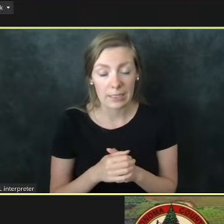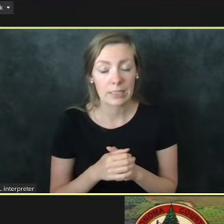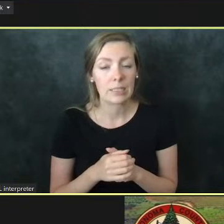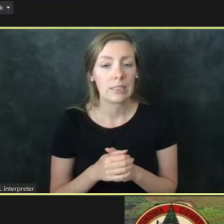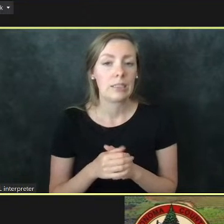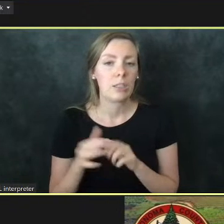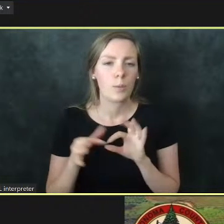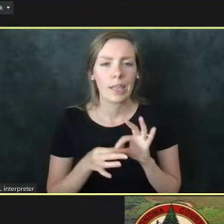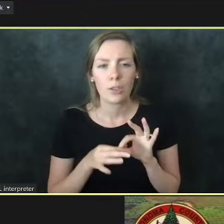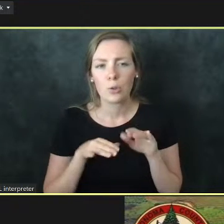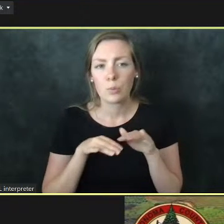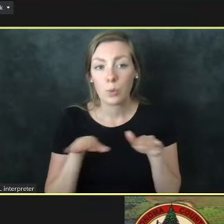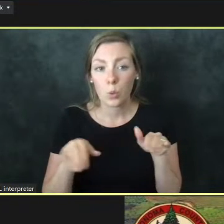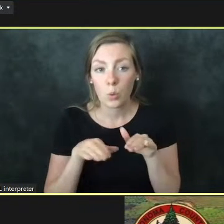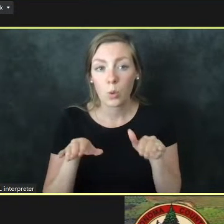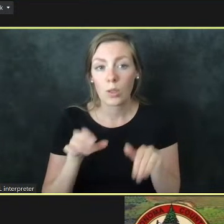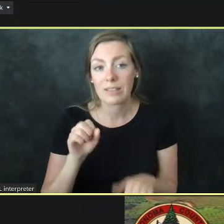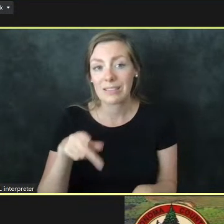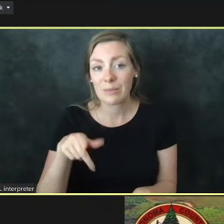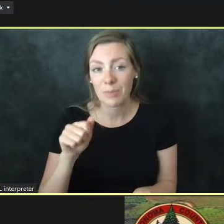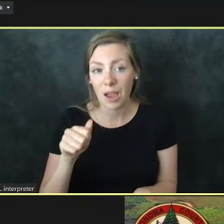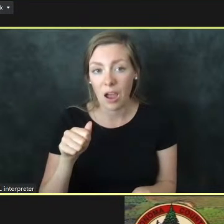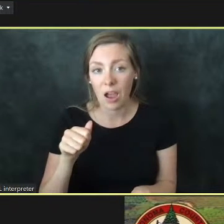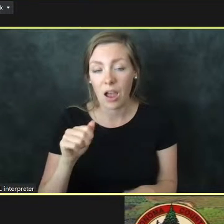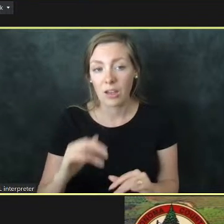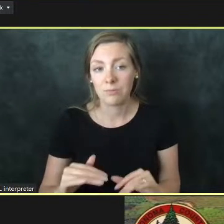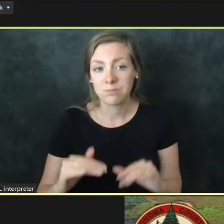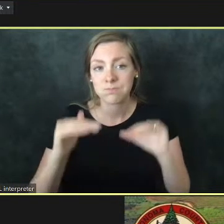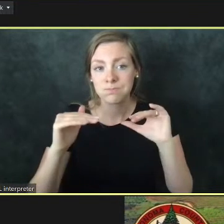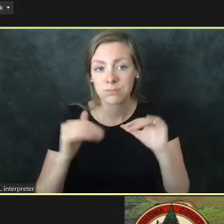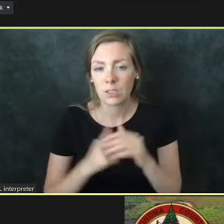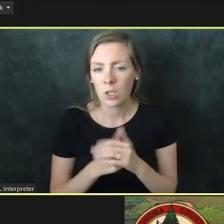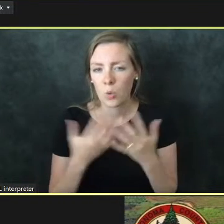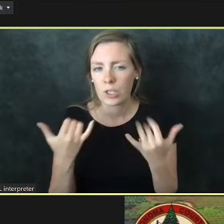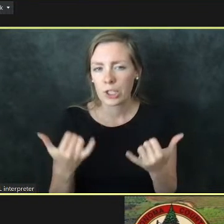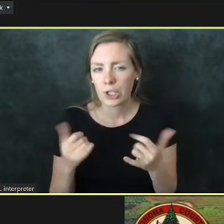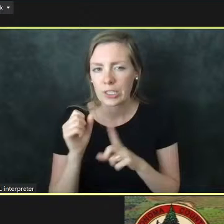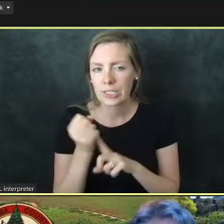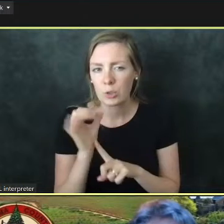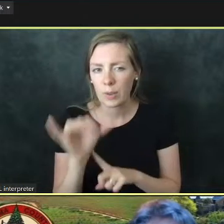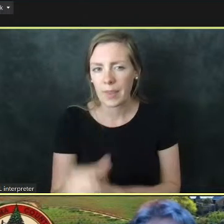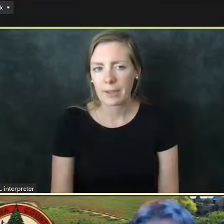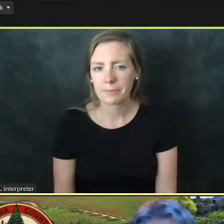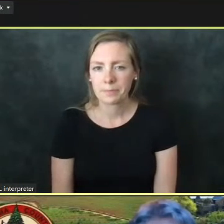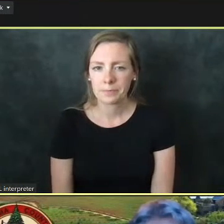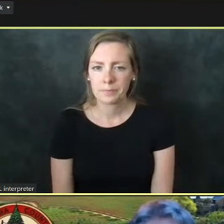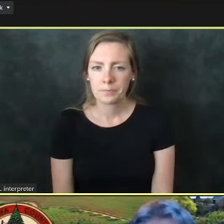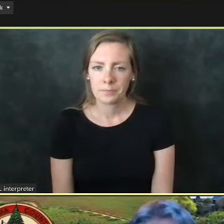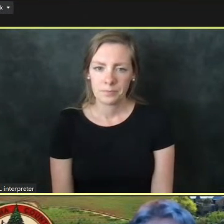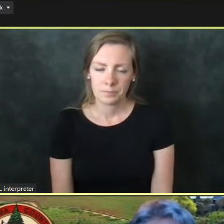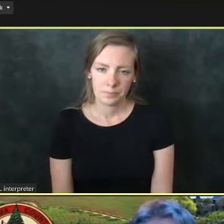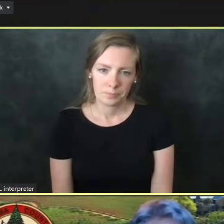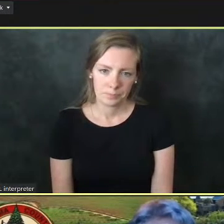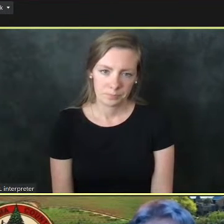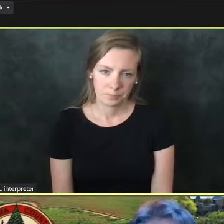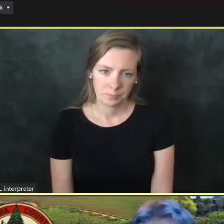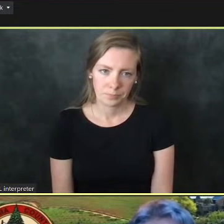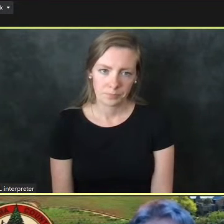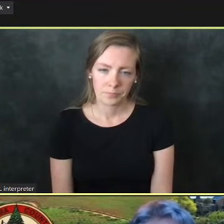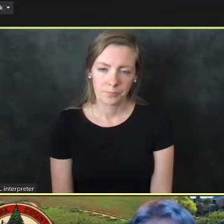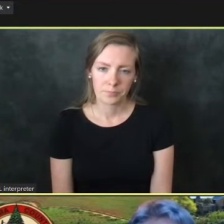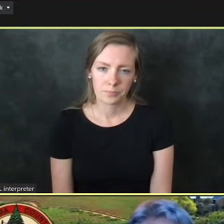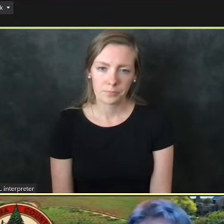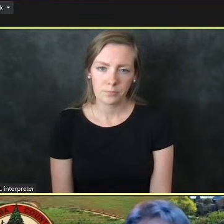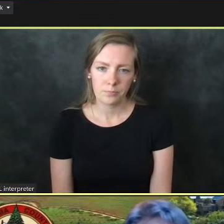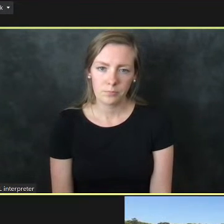and either filling or topping off. What's the current situation in Pregunta de la, Santa Rosa quiero saber with pool use and